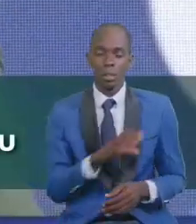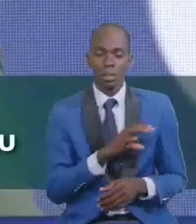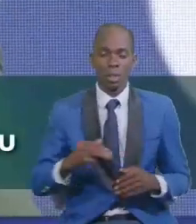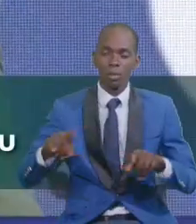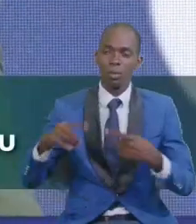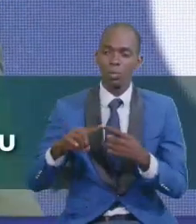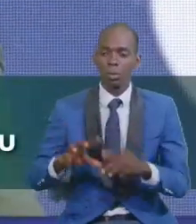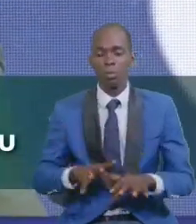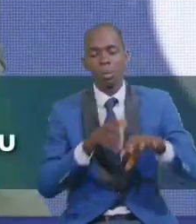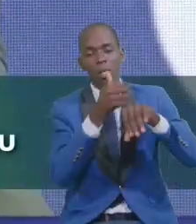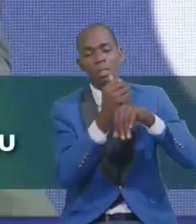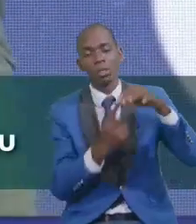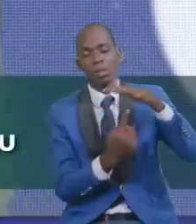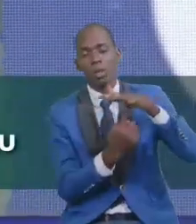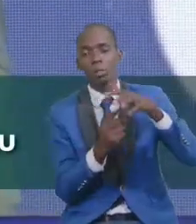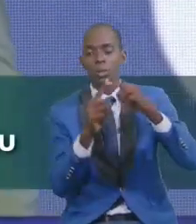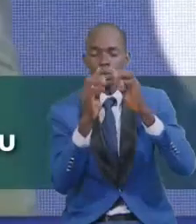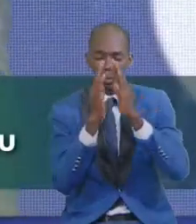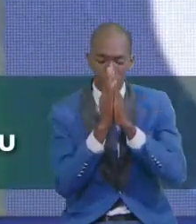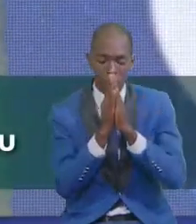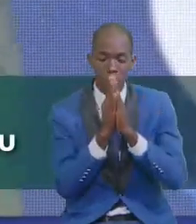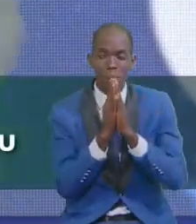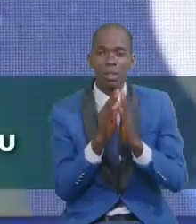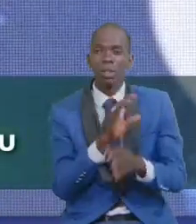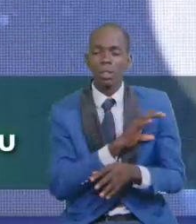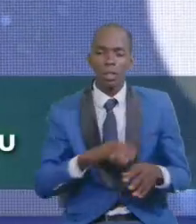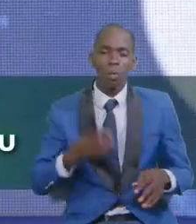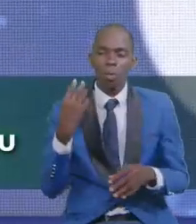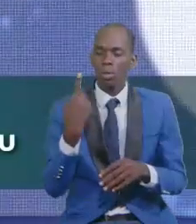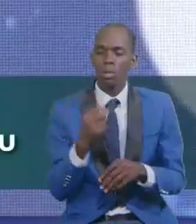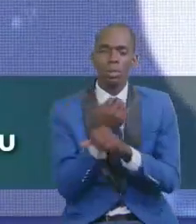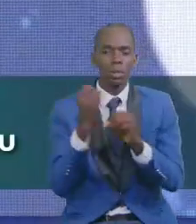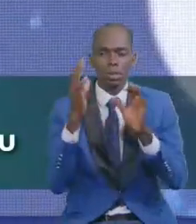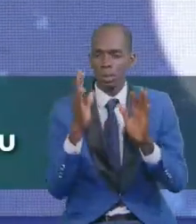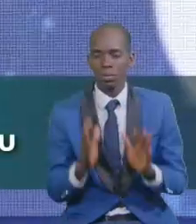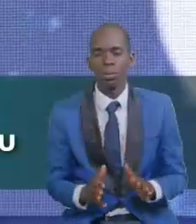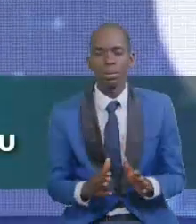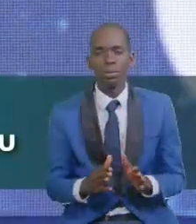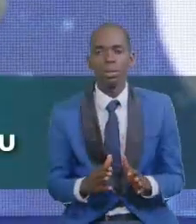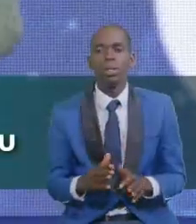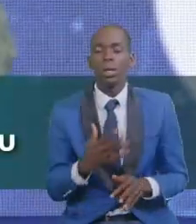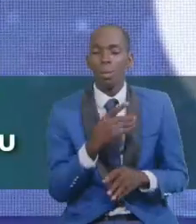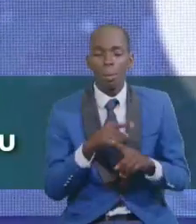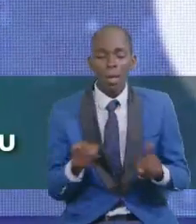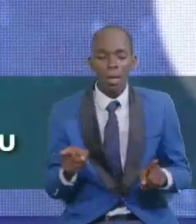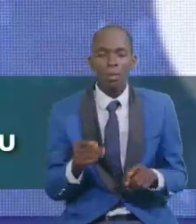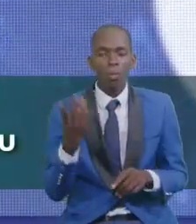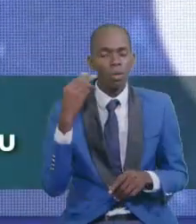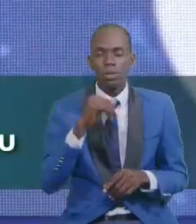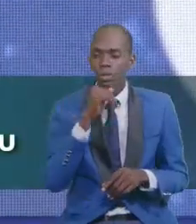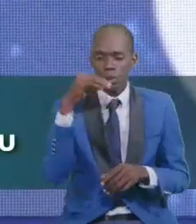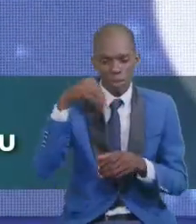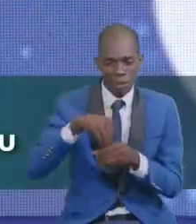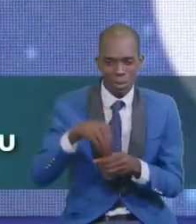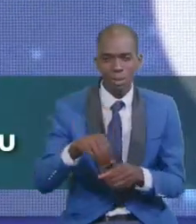pray. He was their savior, but he wasn't living inside them.